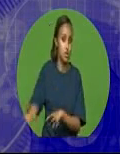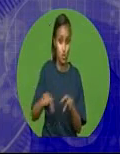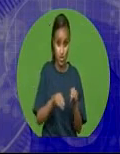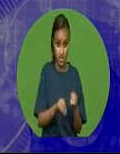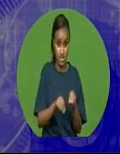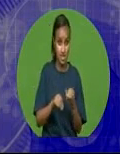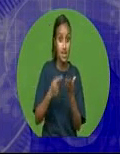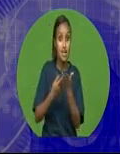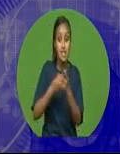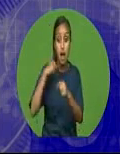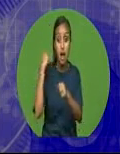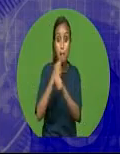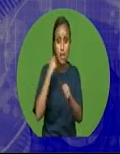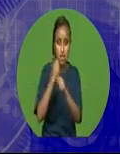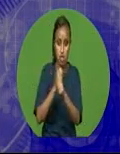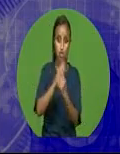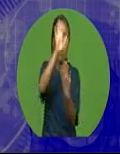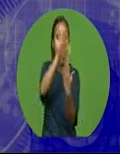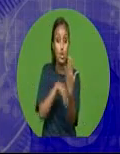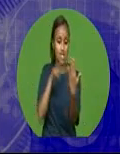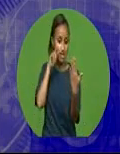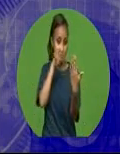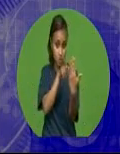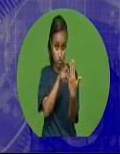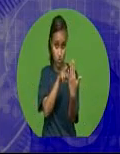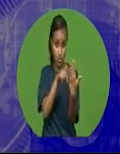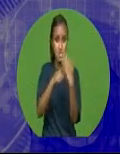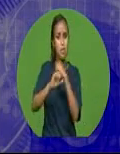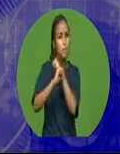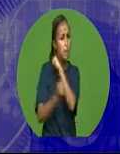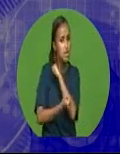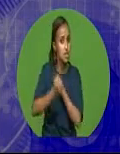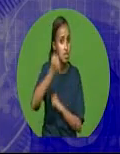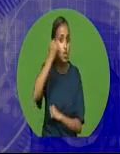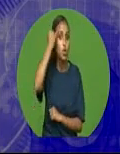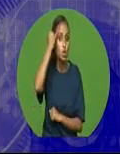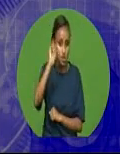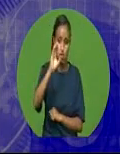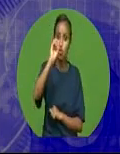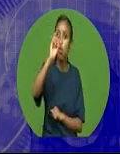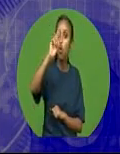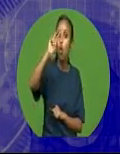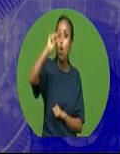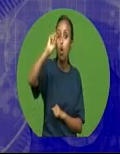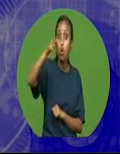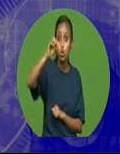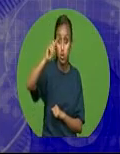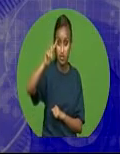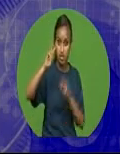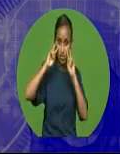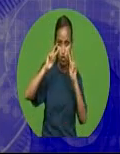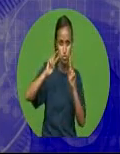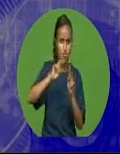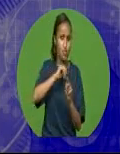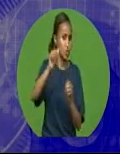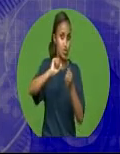Remember, students, in the application of auxiliary views, the basic concept of the orthographic view